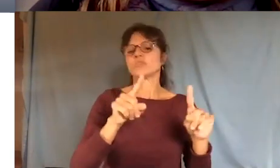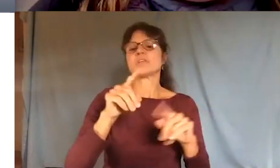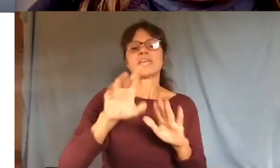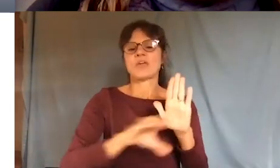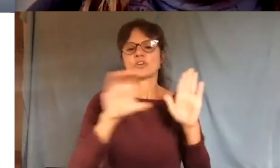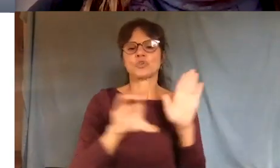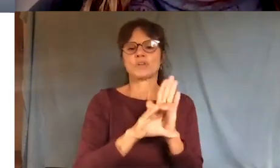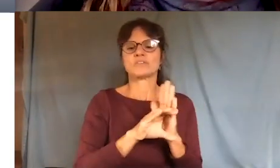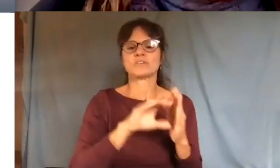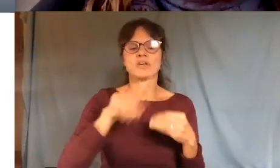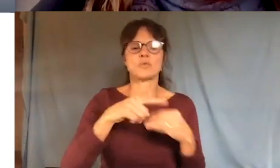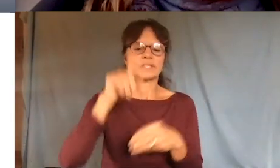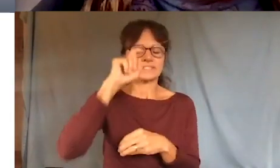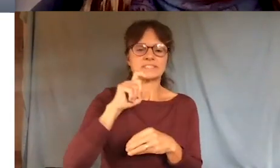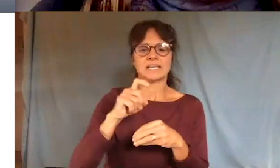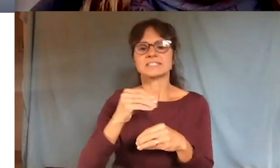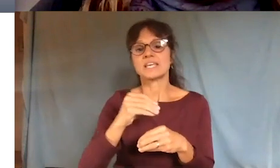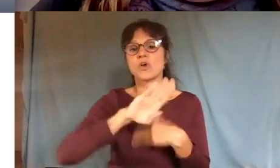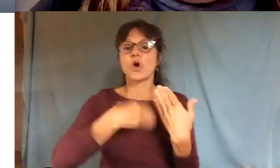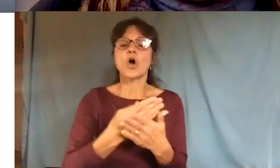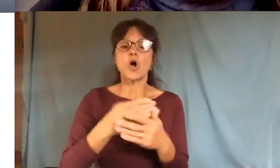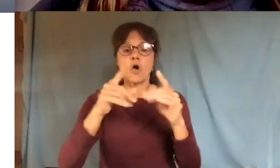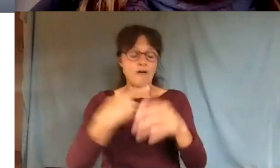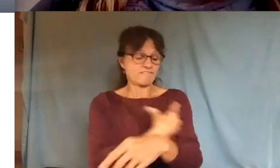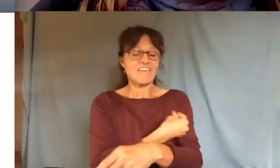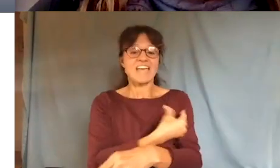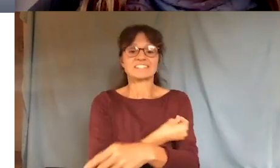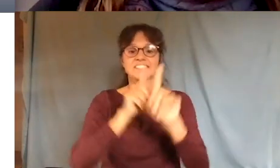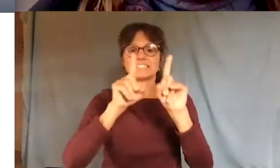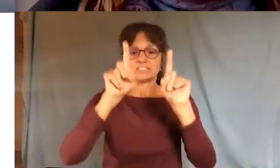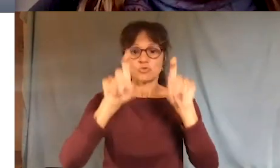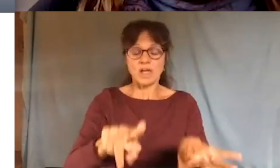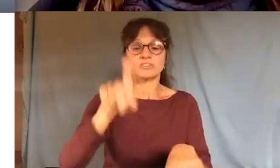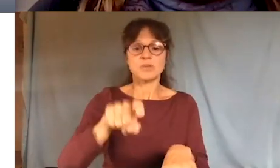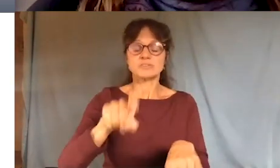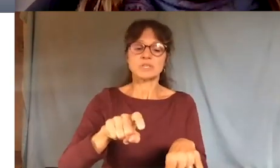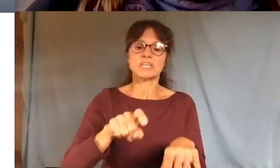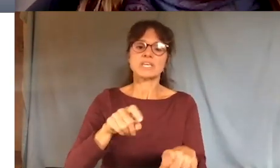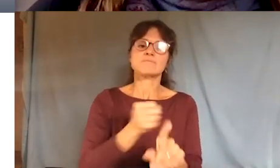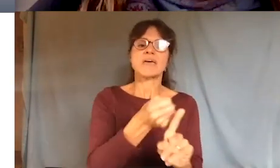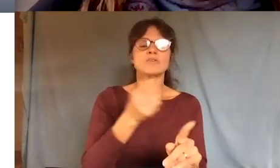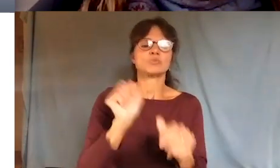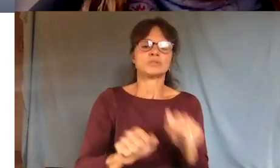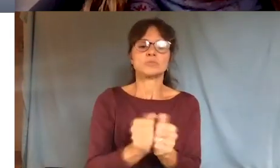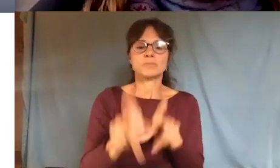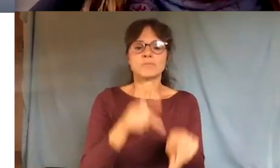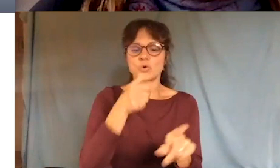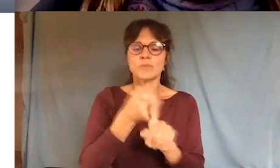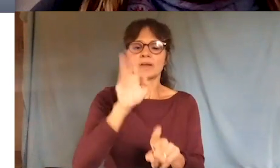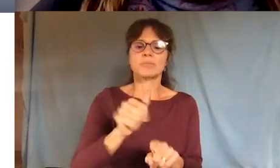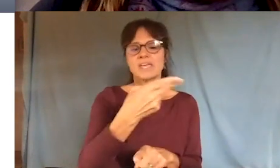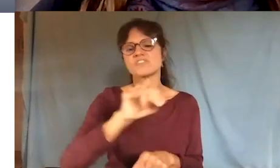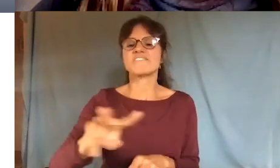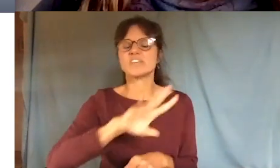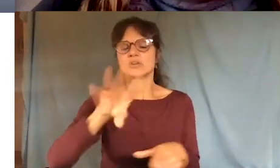characteristics. All vaccine trials must include people living with and impacted by HIV and should include communities